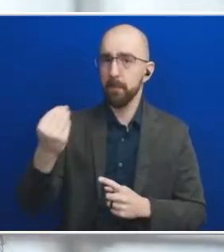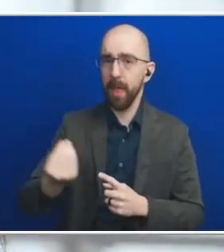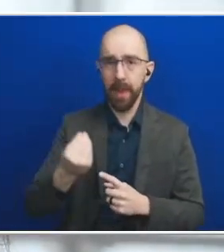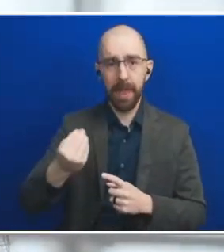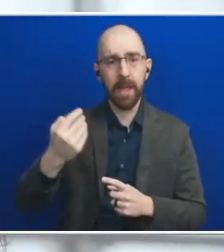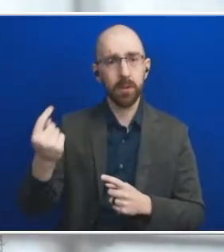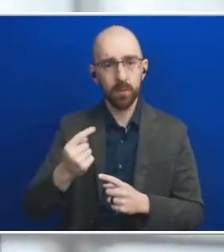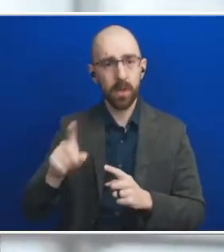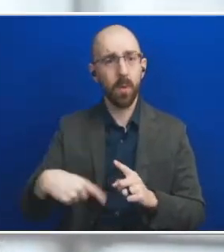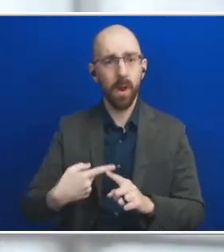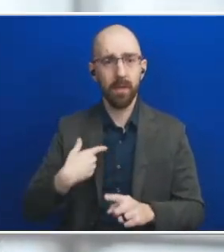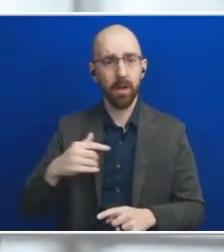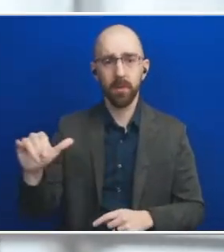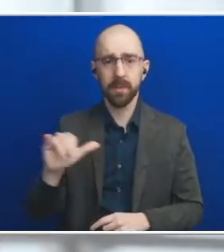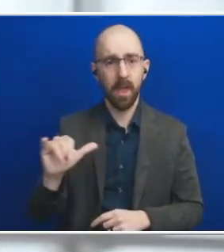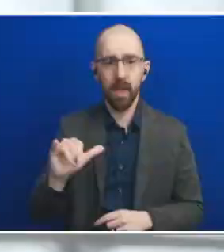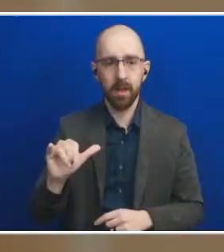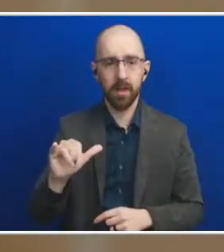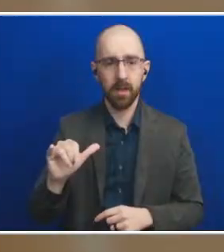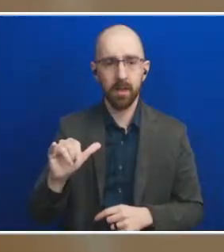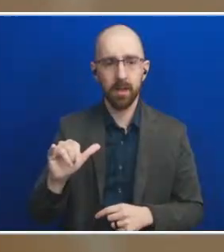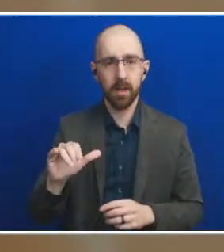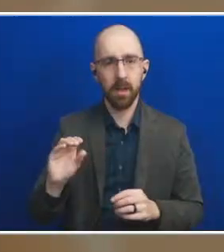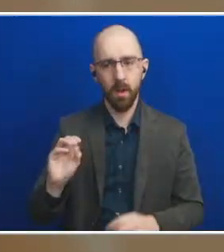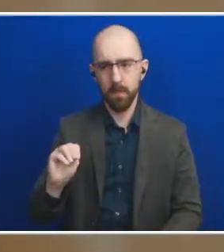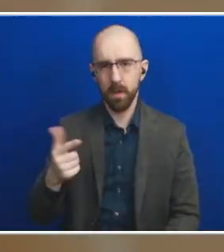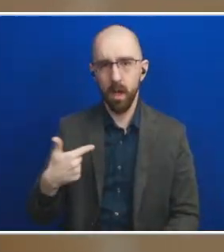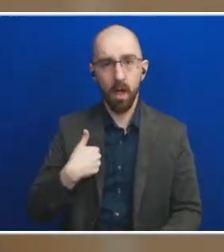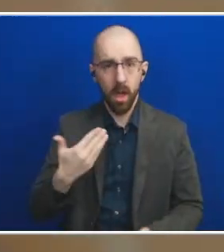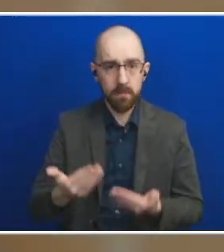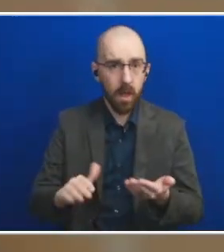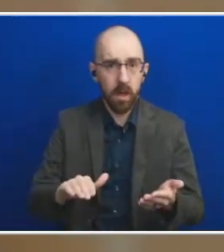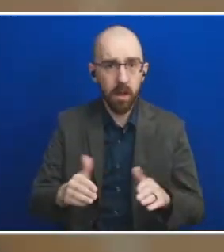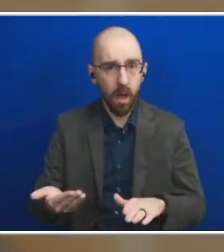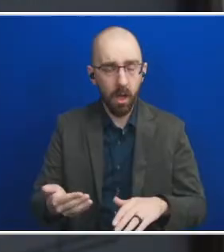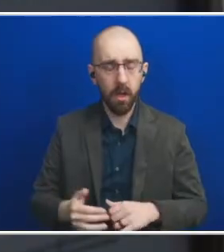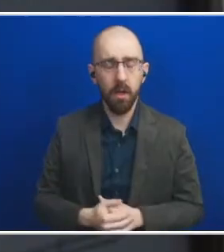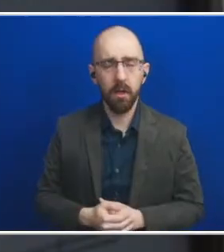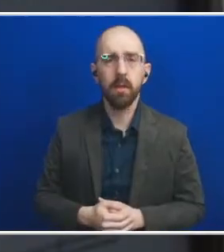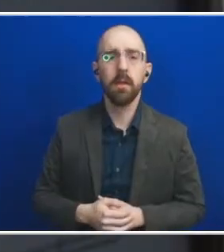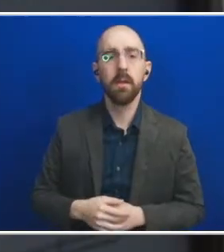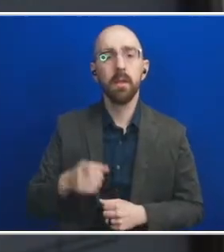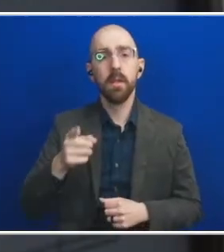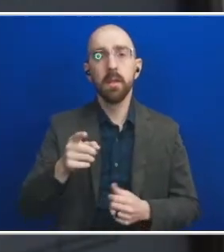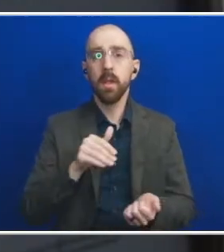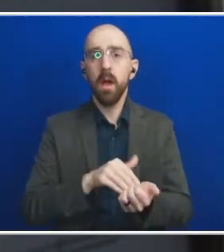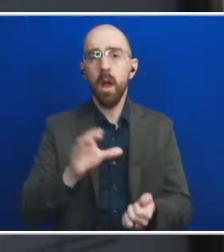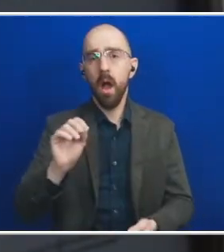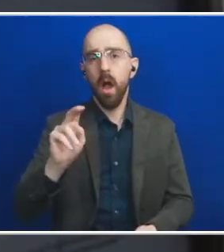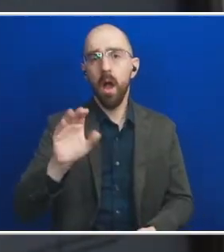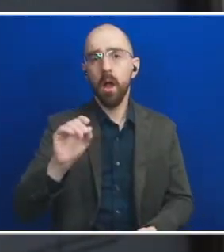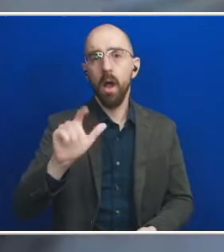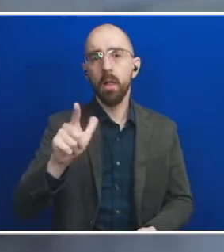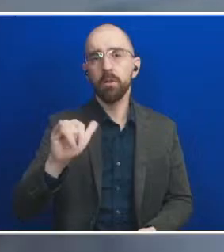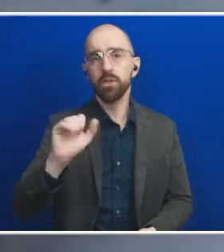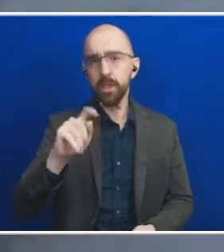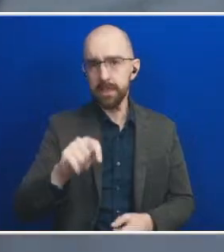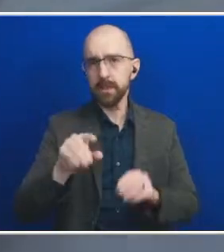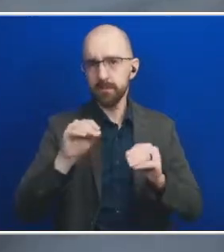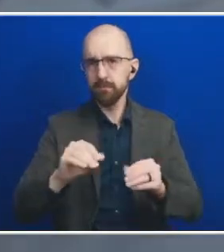like, oh my God, I might die. Jackson's oncologist immediately put him on an aggressive chemo regimen.